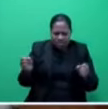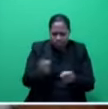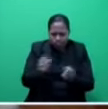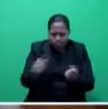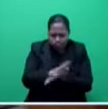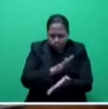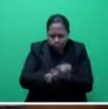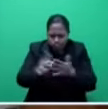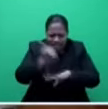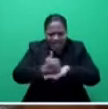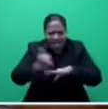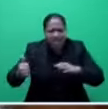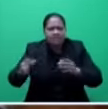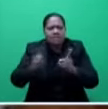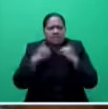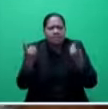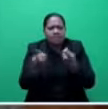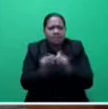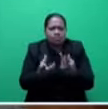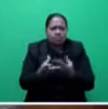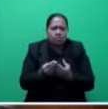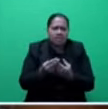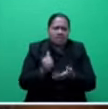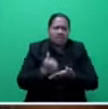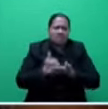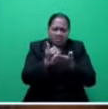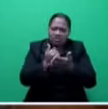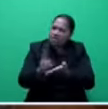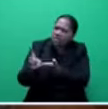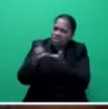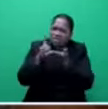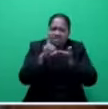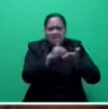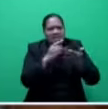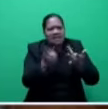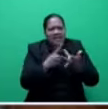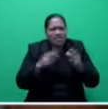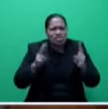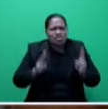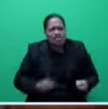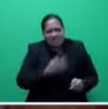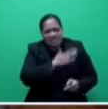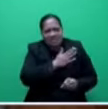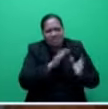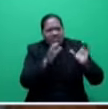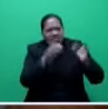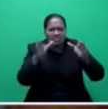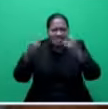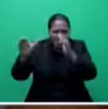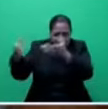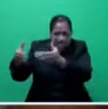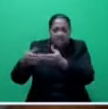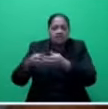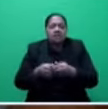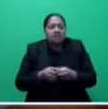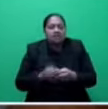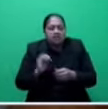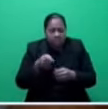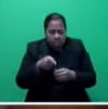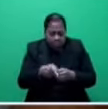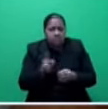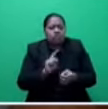all government departments with the generous assistance of donors and other humanitarian agencies. A major focus here, Mr. Speaker, says the